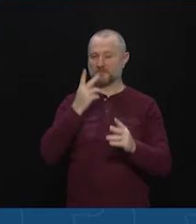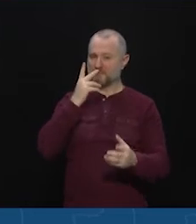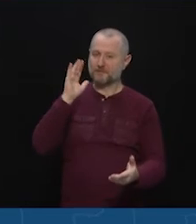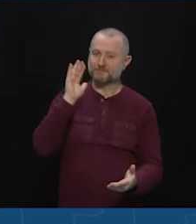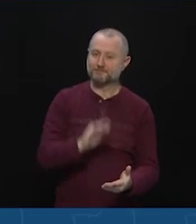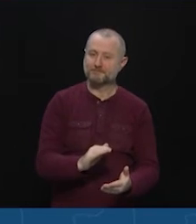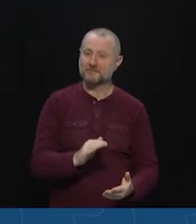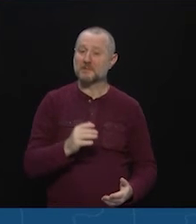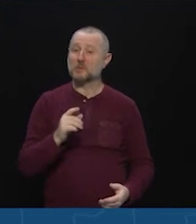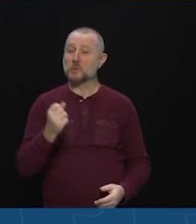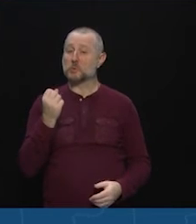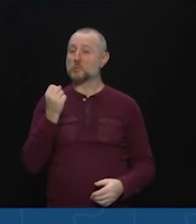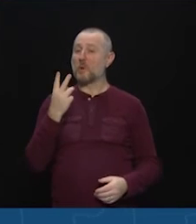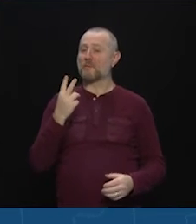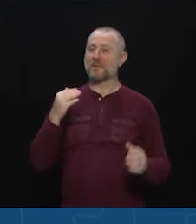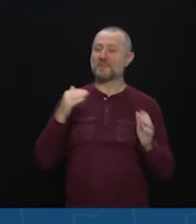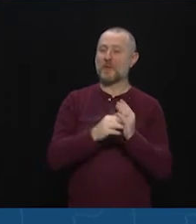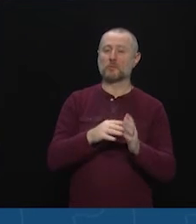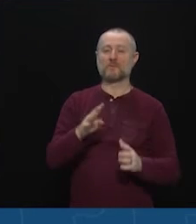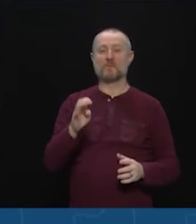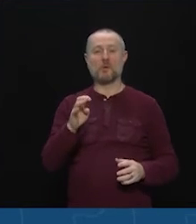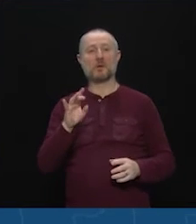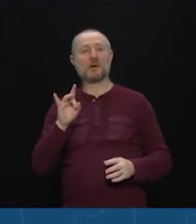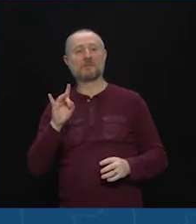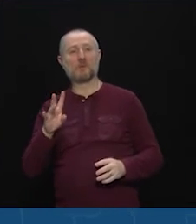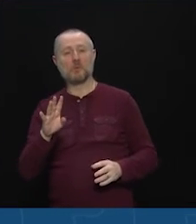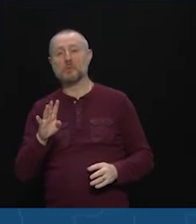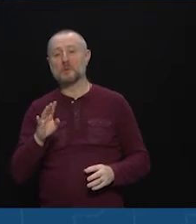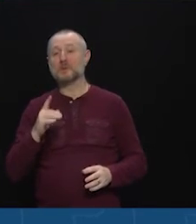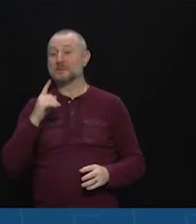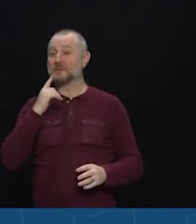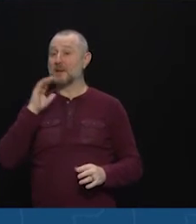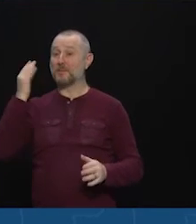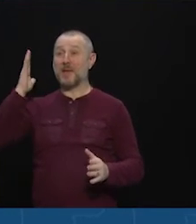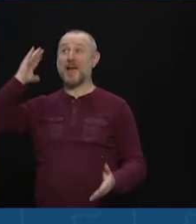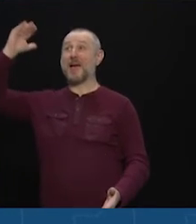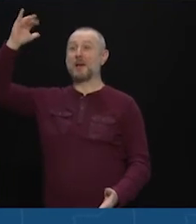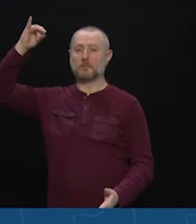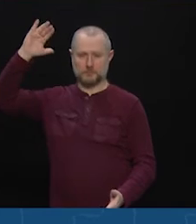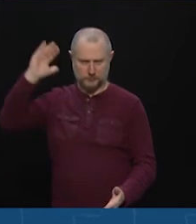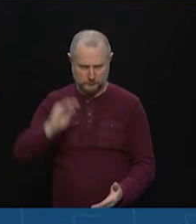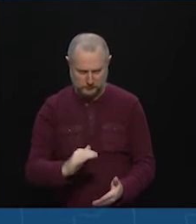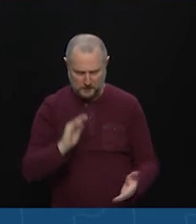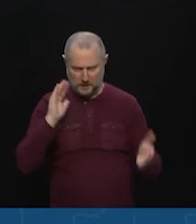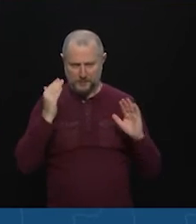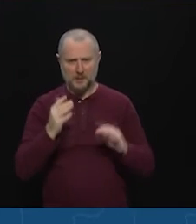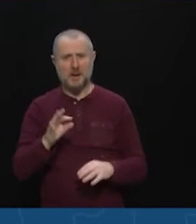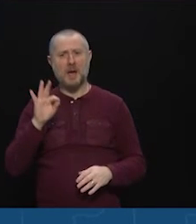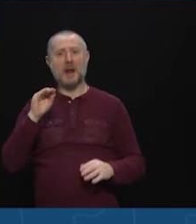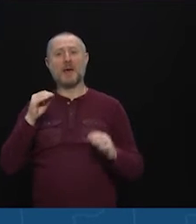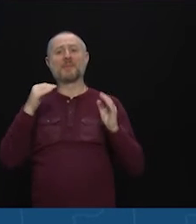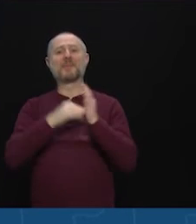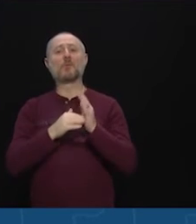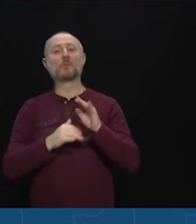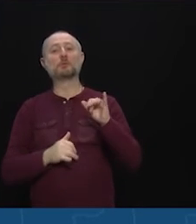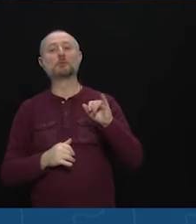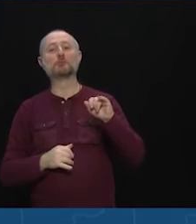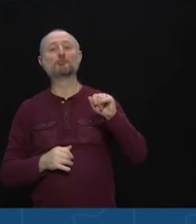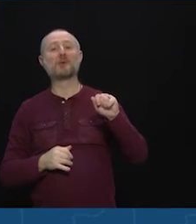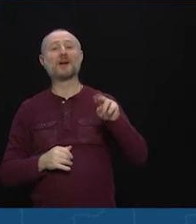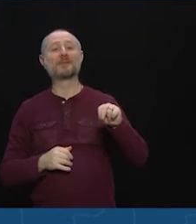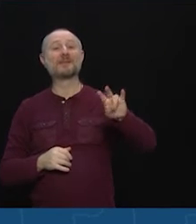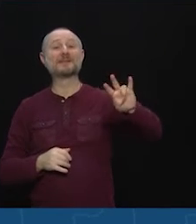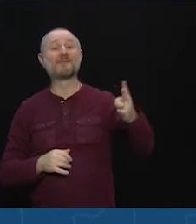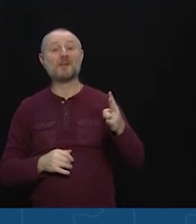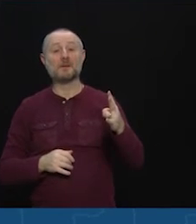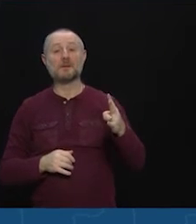which sounded high at one time, but now it's compared to our peak of 90,000 January 7th. We had 90,000 positive cases January